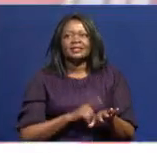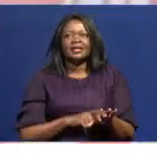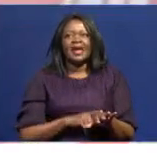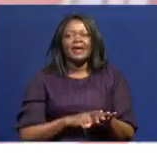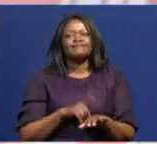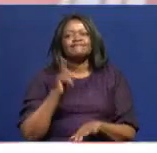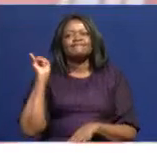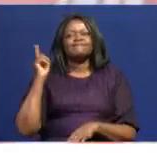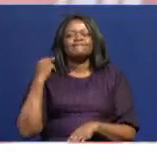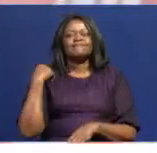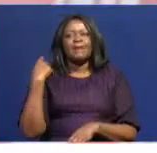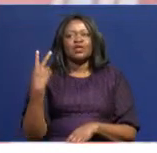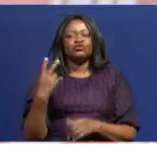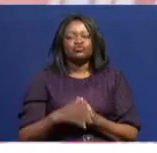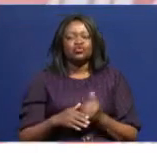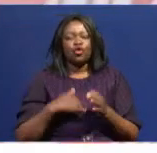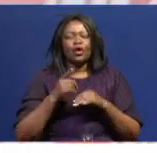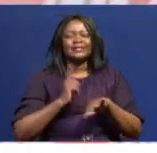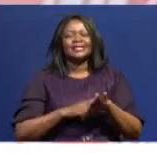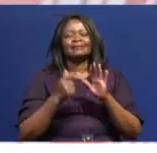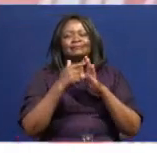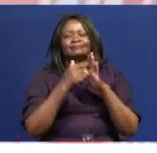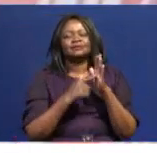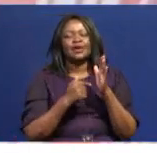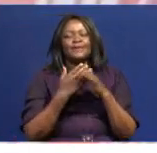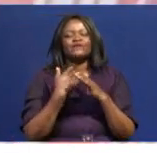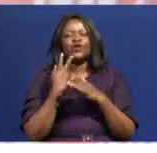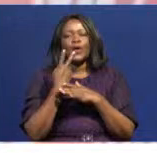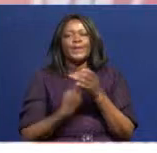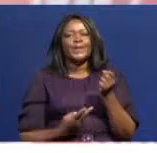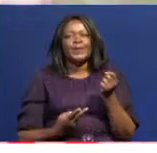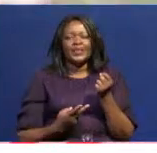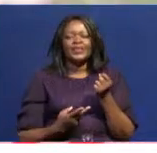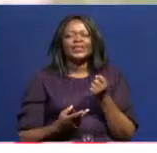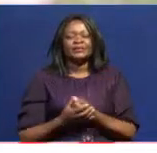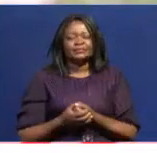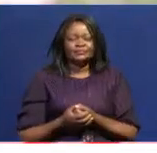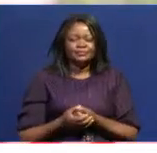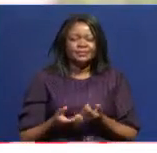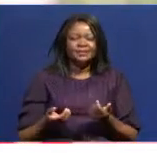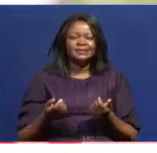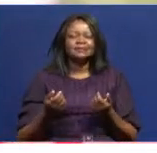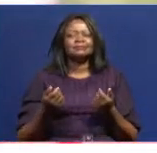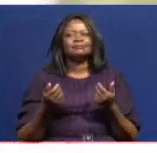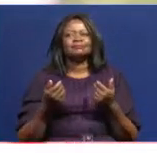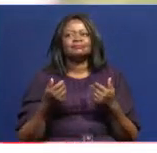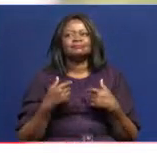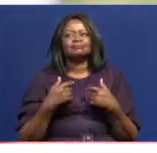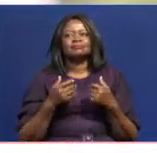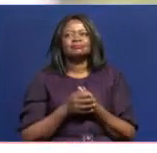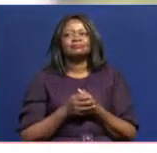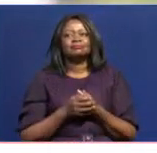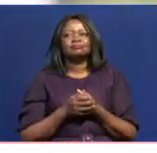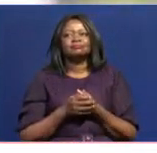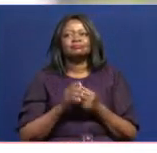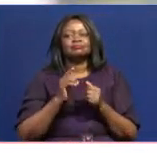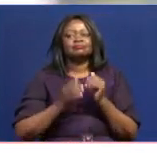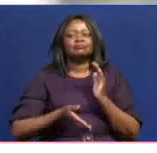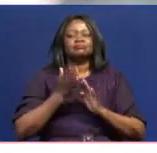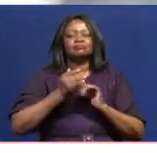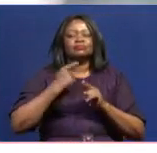Ruth second on the all-time list before both Tigist Assefa and Sifan Hassan went quicker